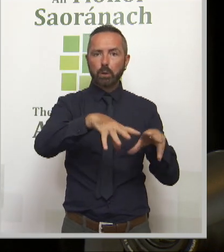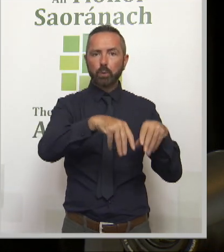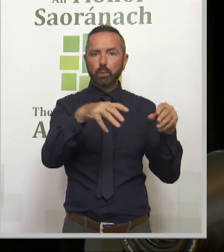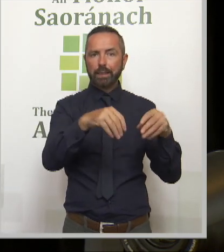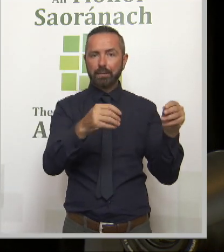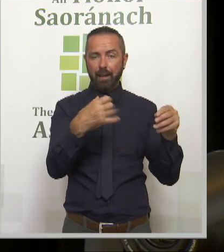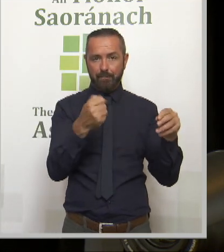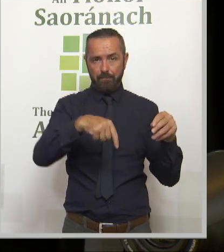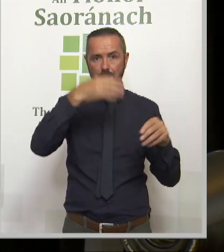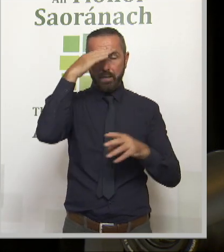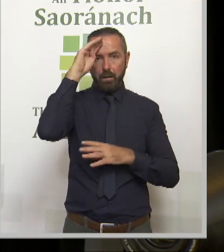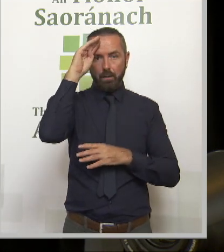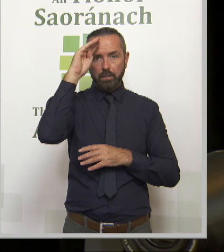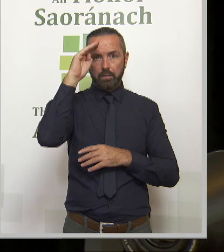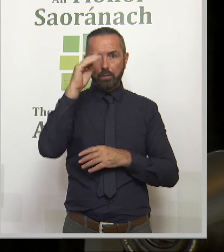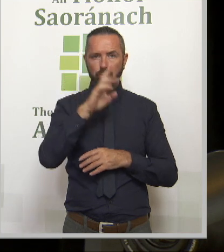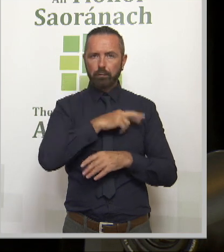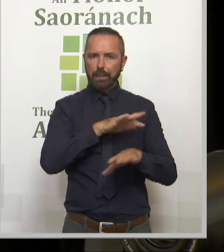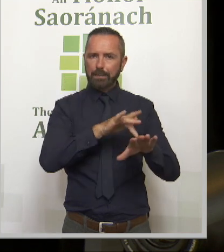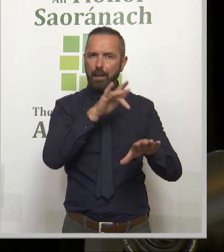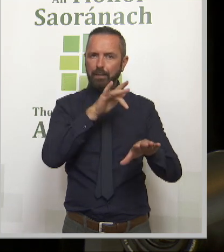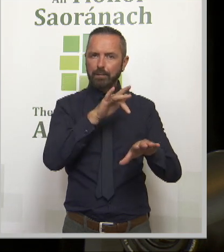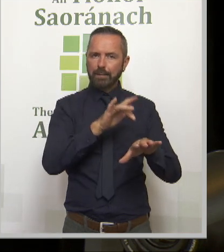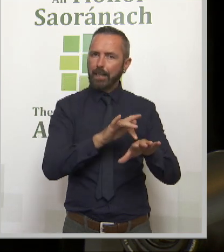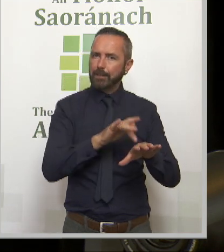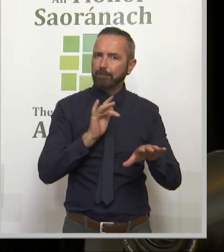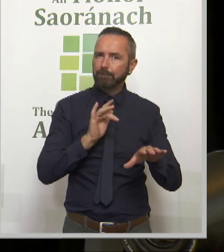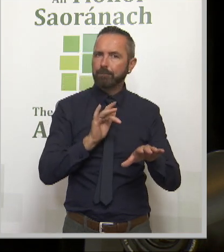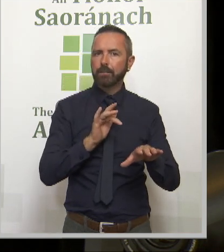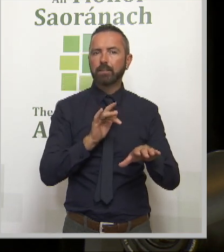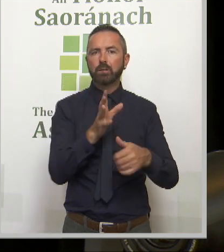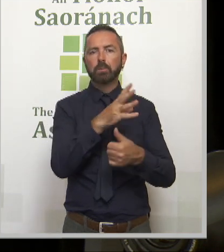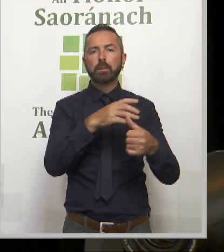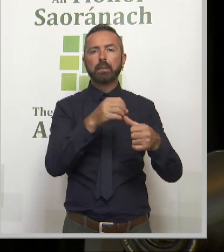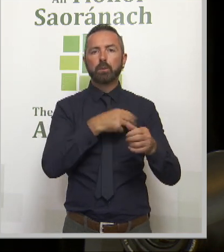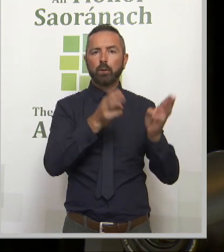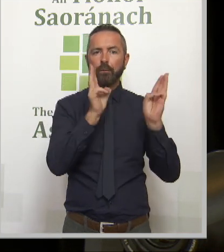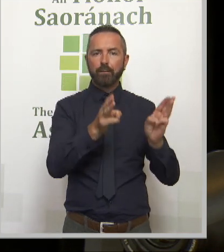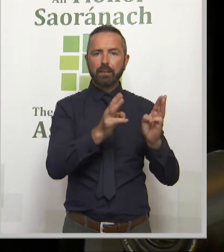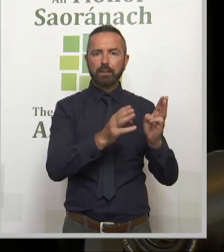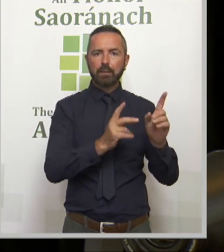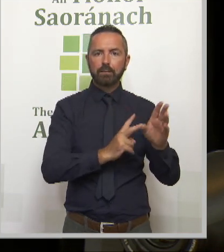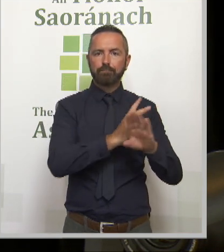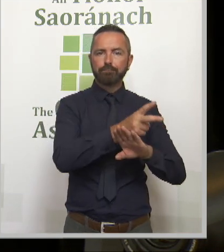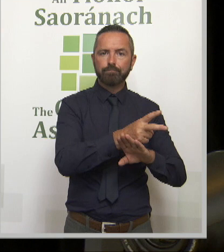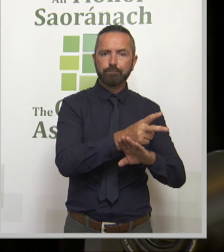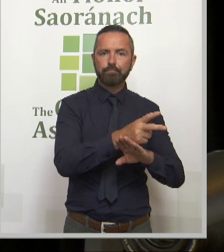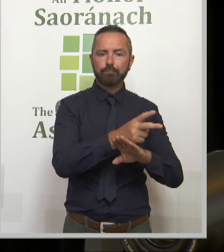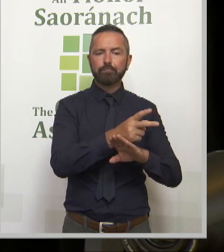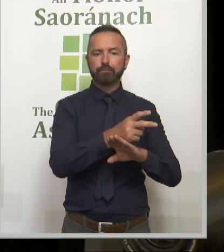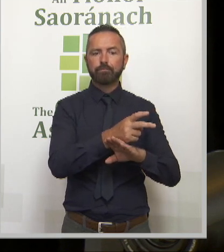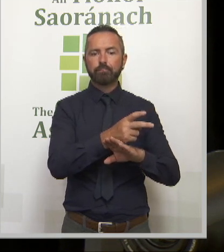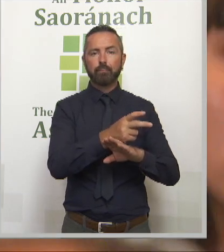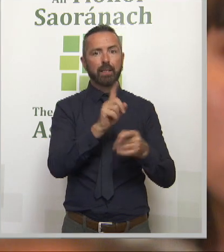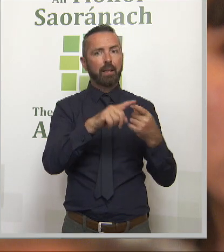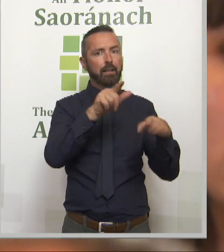in Ireland, are very fragile, very sensitive, particularly to physical disturbance, okay? And they also take a very